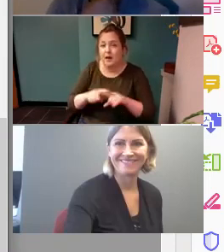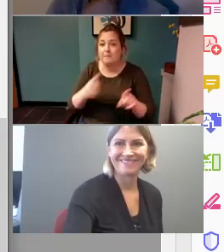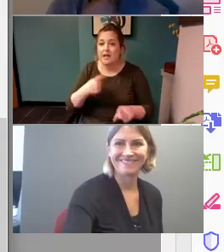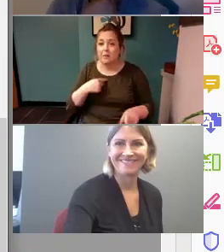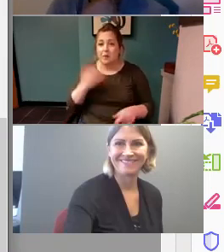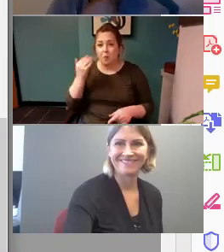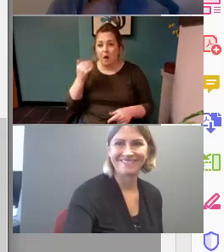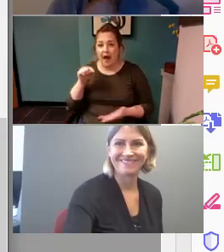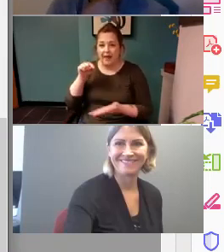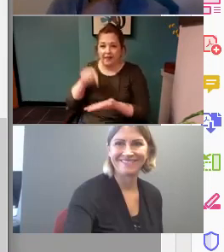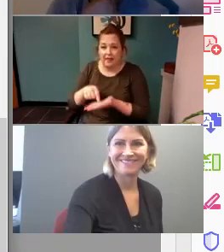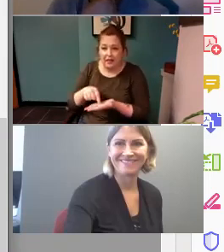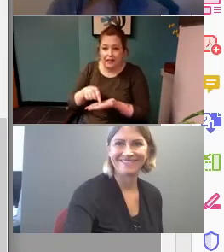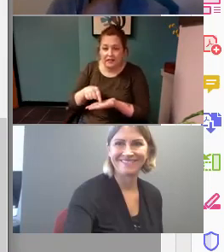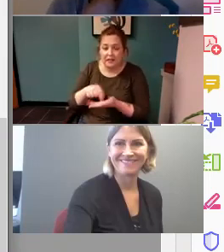n.